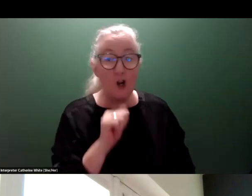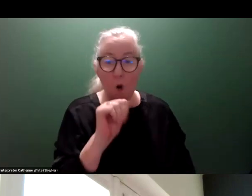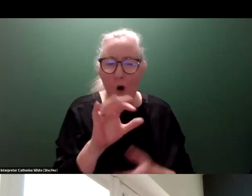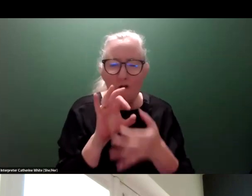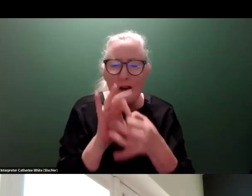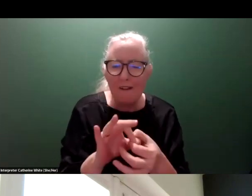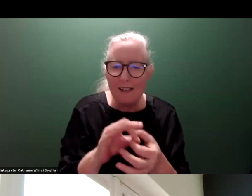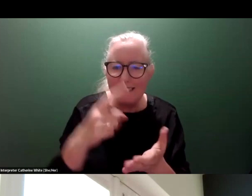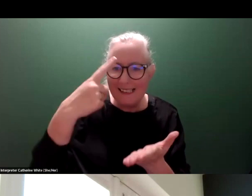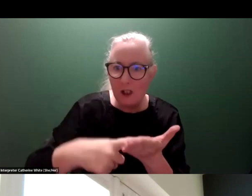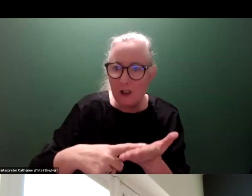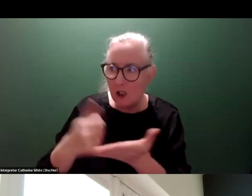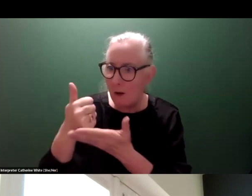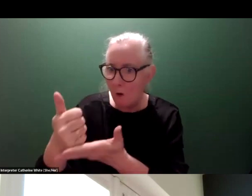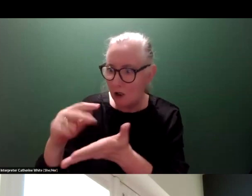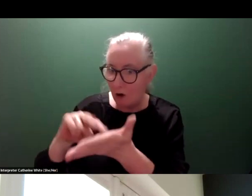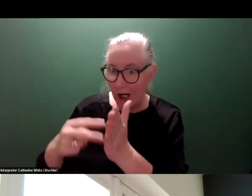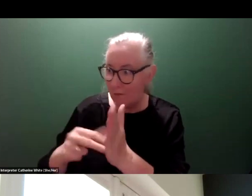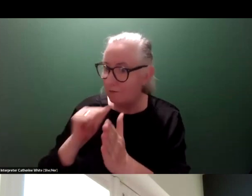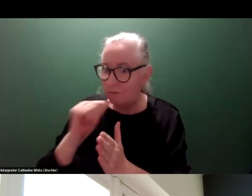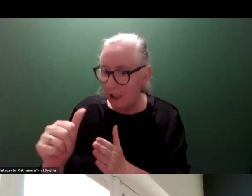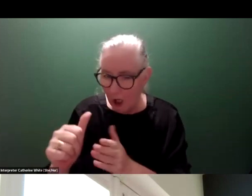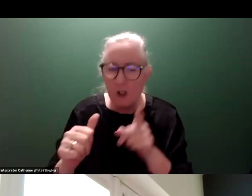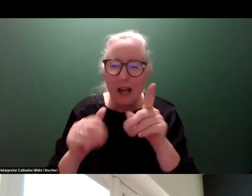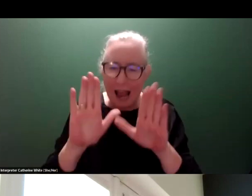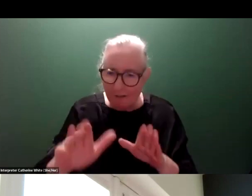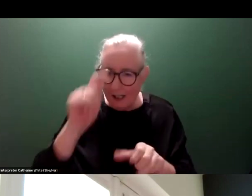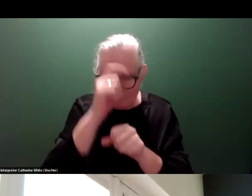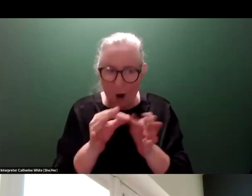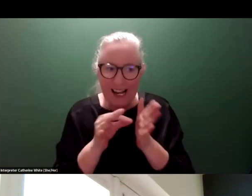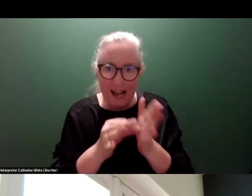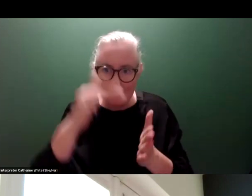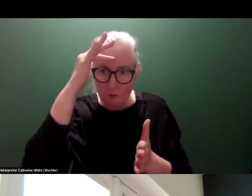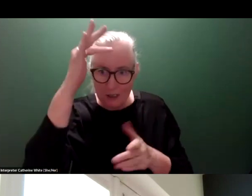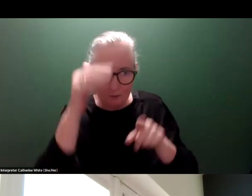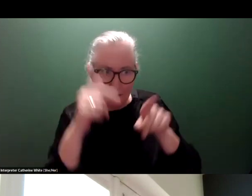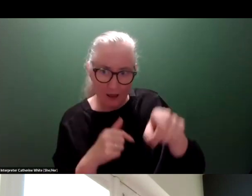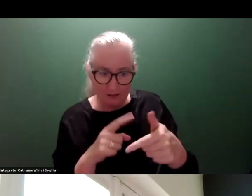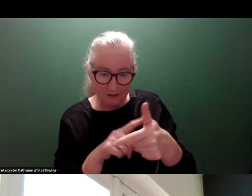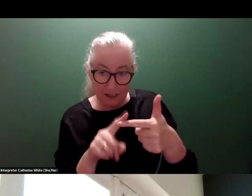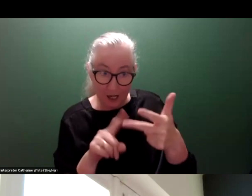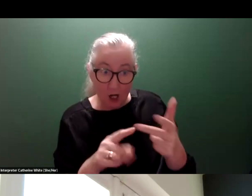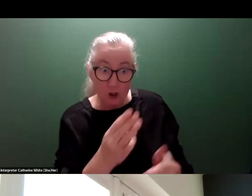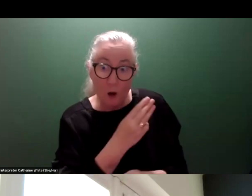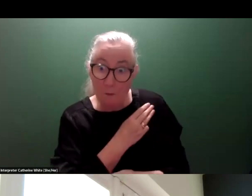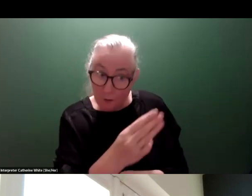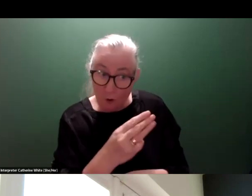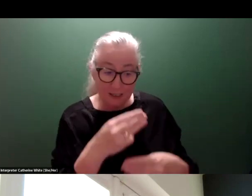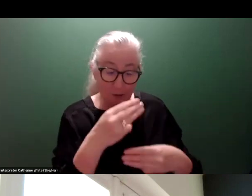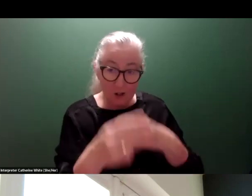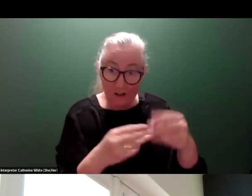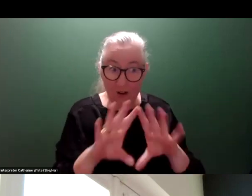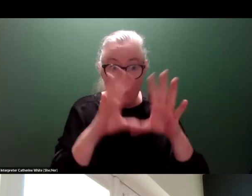support arrangement, then consider the guiding principles, and that includes: is the proposed procedure for the